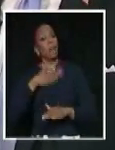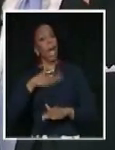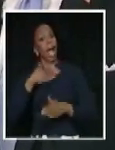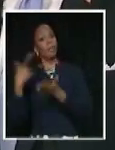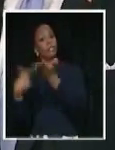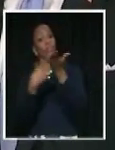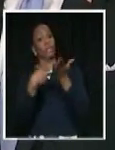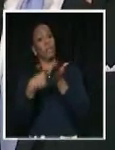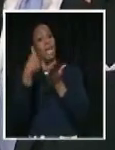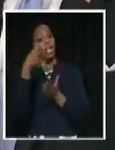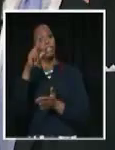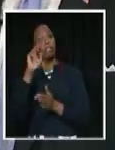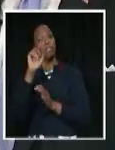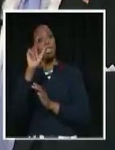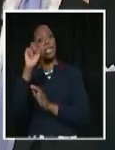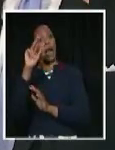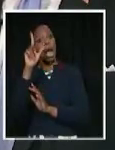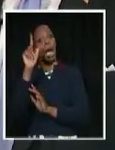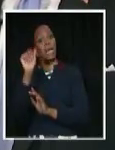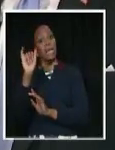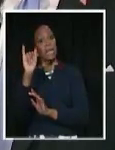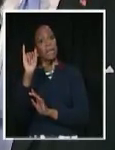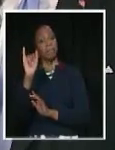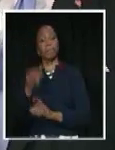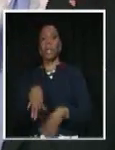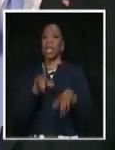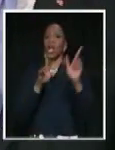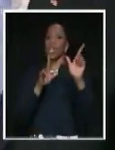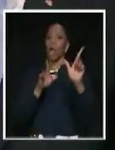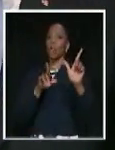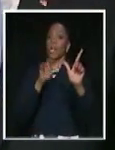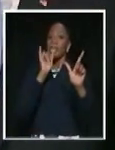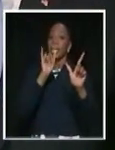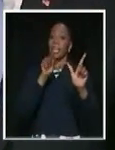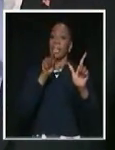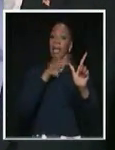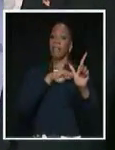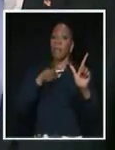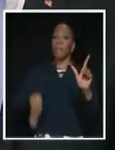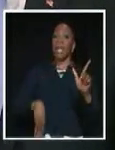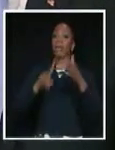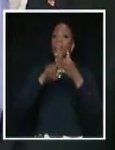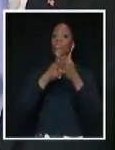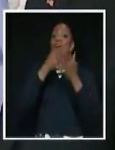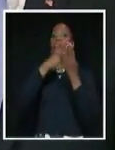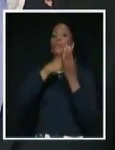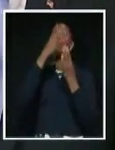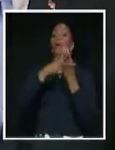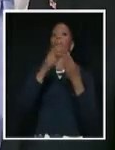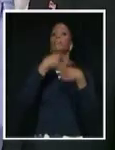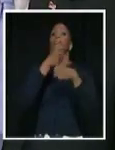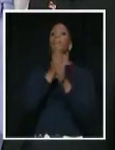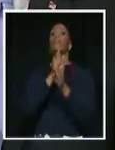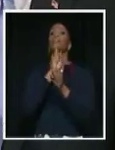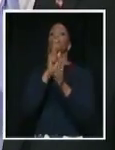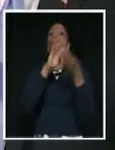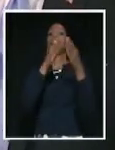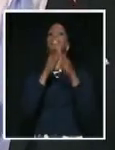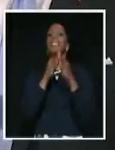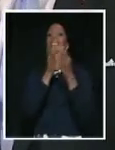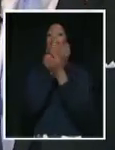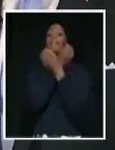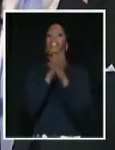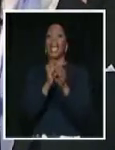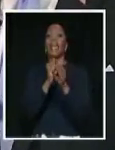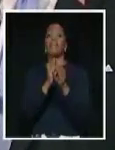was the man who created the Renaissance in this city, who started the programs to make all New Yorkers safe, to expand our economy, to expand our jobs. And